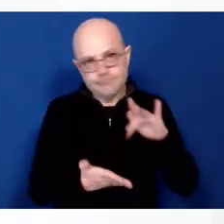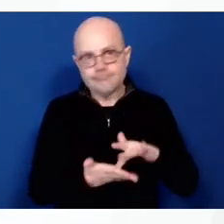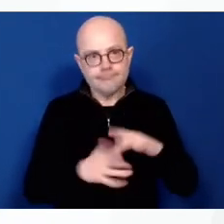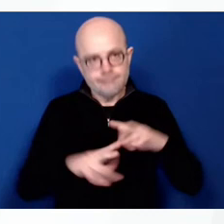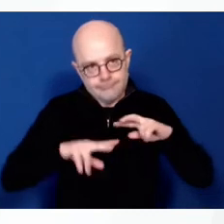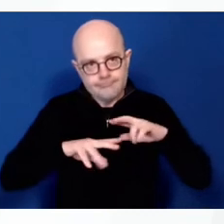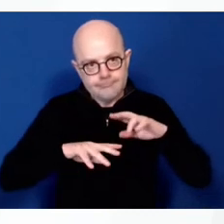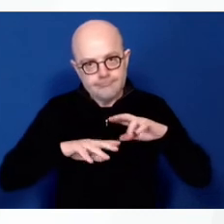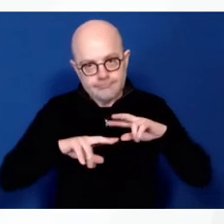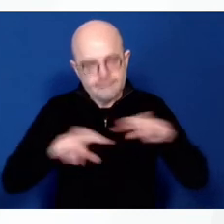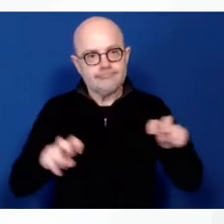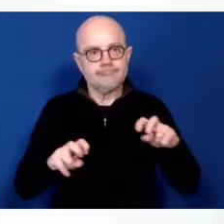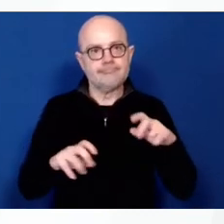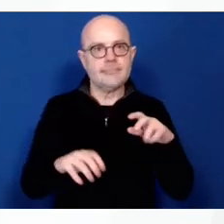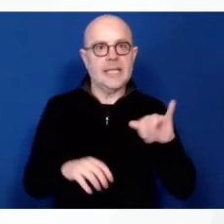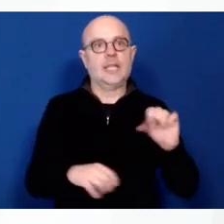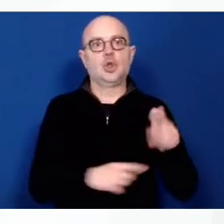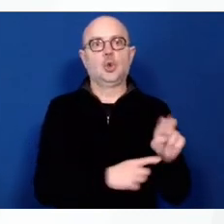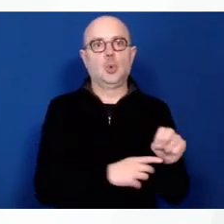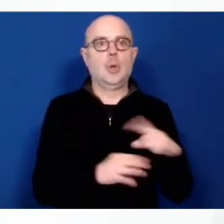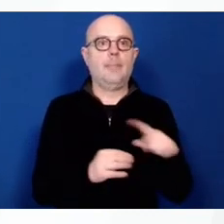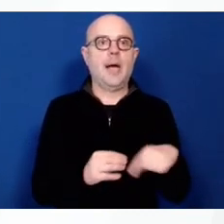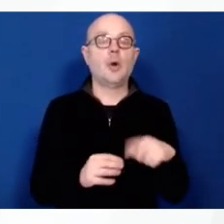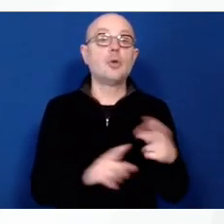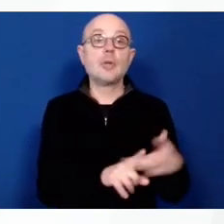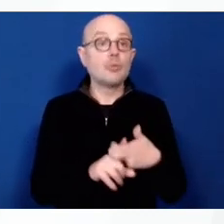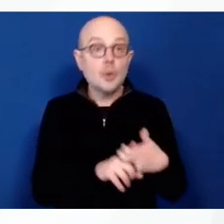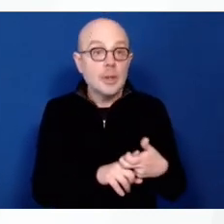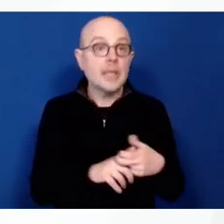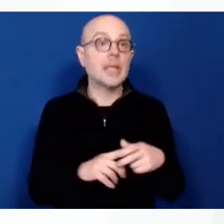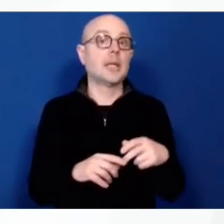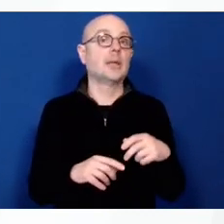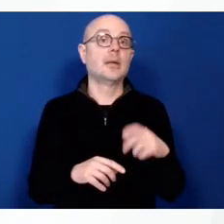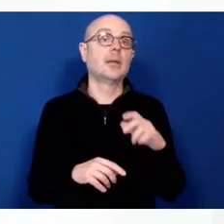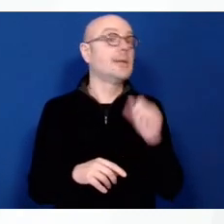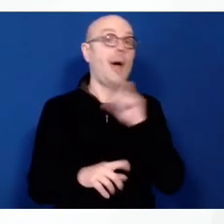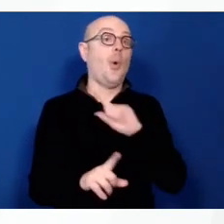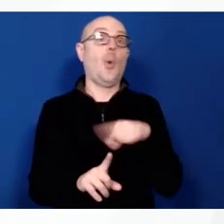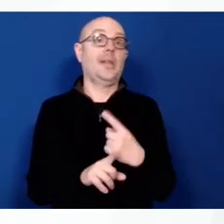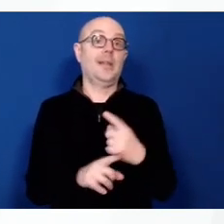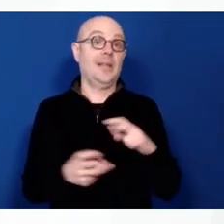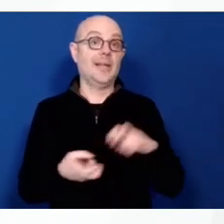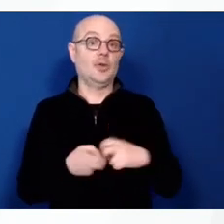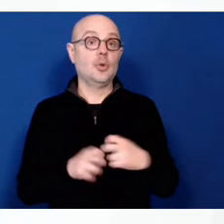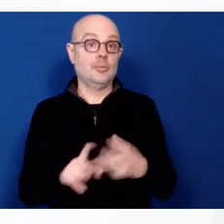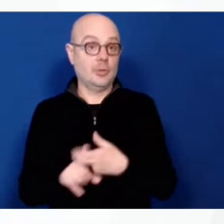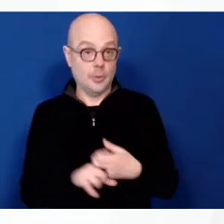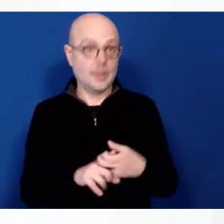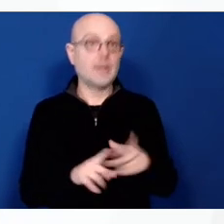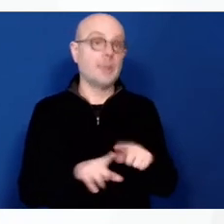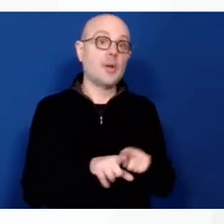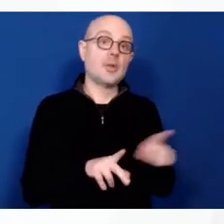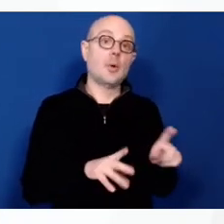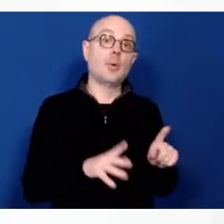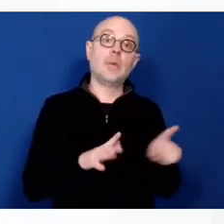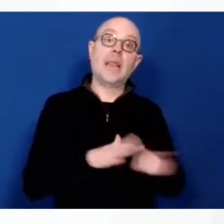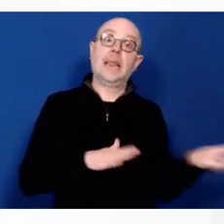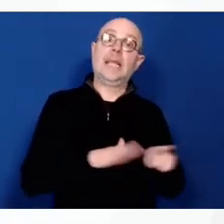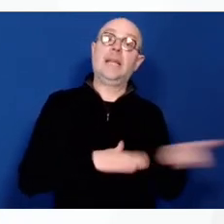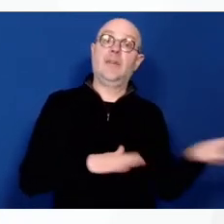issues that don't involve just recruitment of faculty for faculty diversity. I have asked this subgroup again to take up this issue